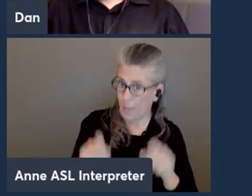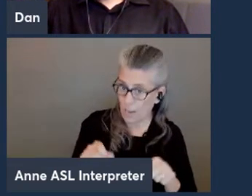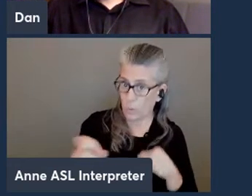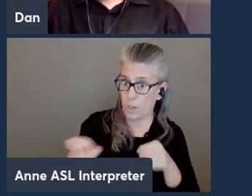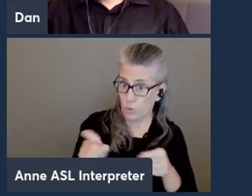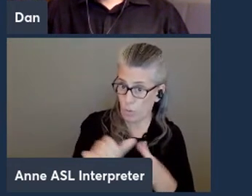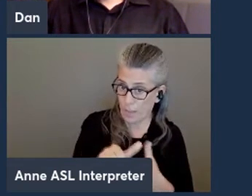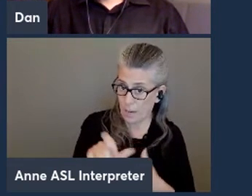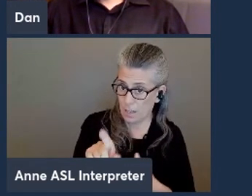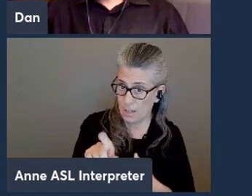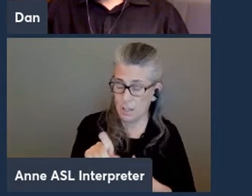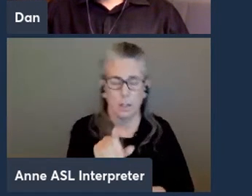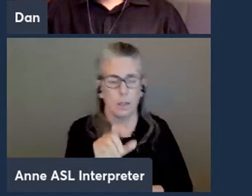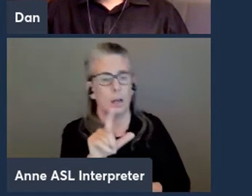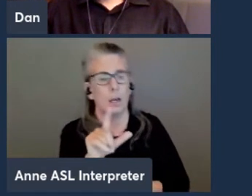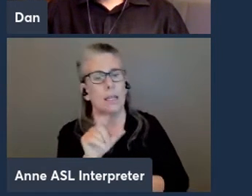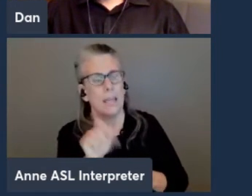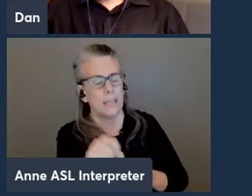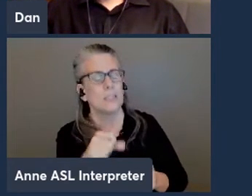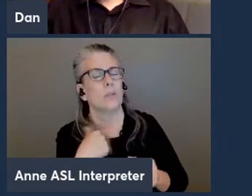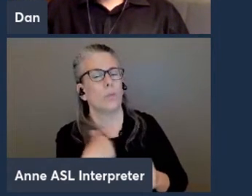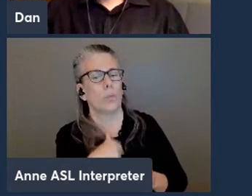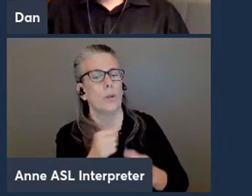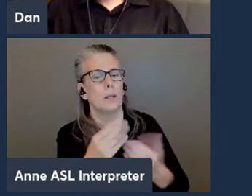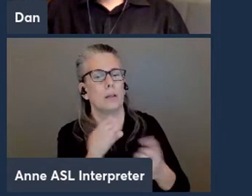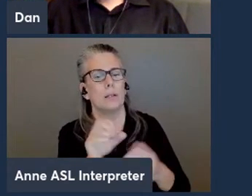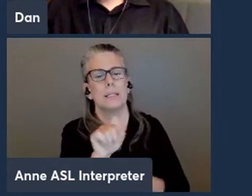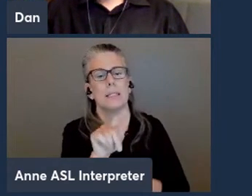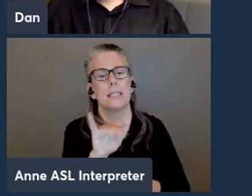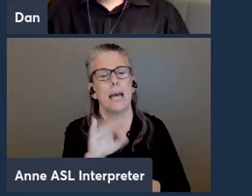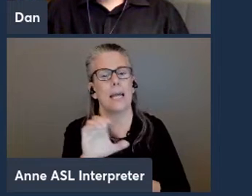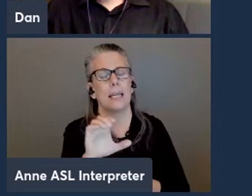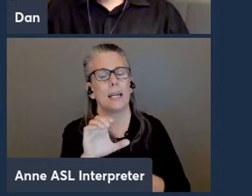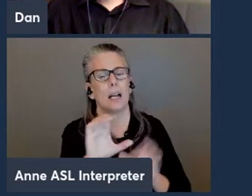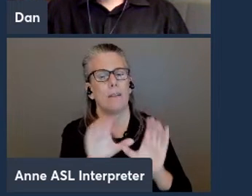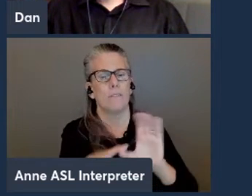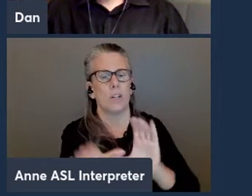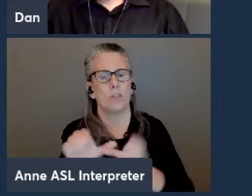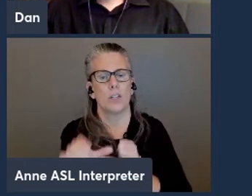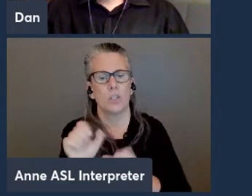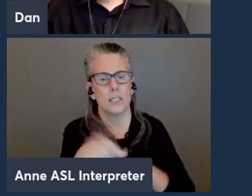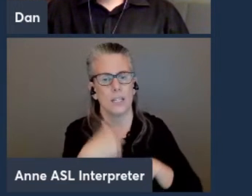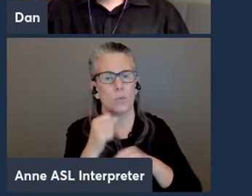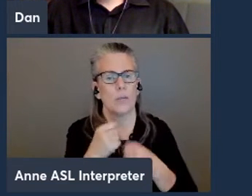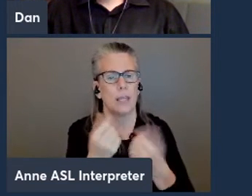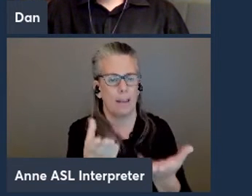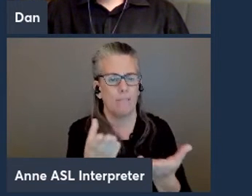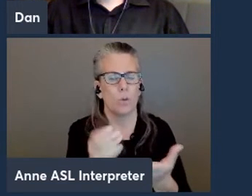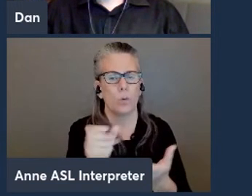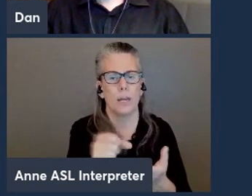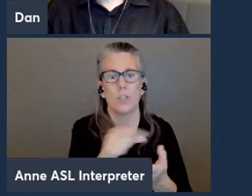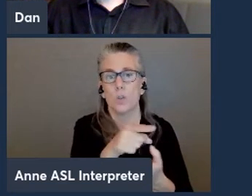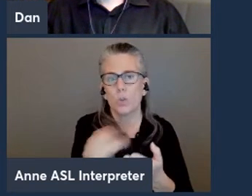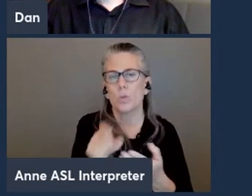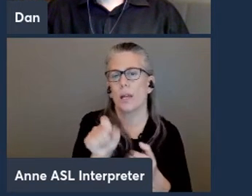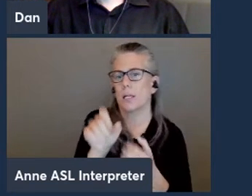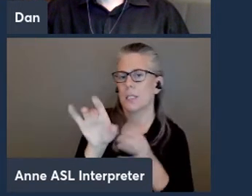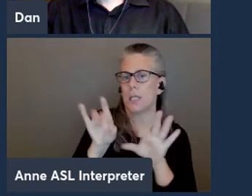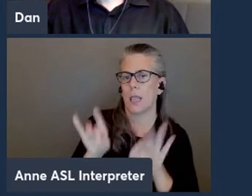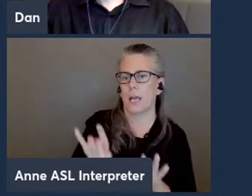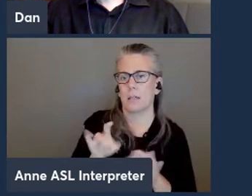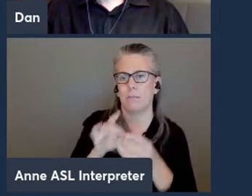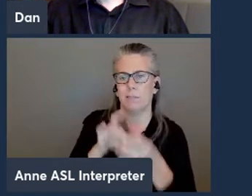think by default we give you some standard configurations, and of course there's some flexibility that you know you can select the performance